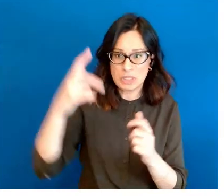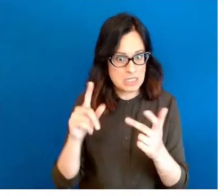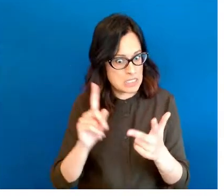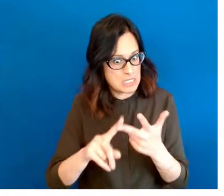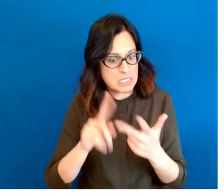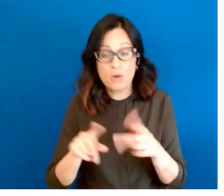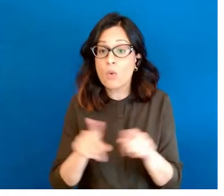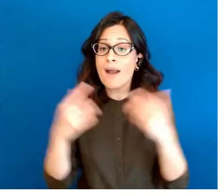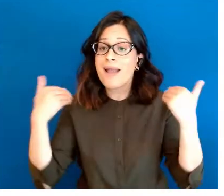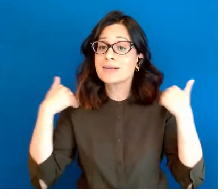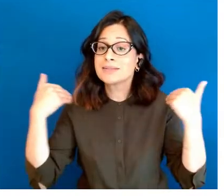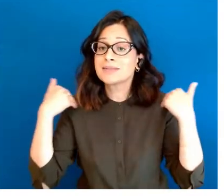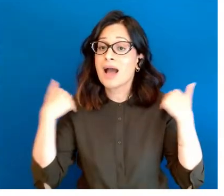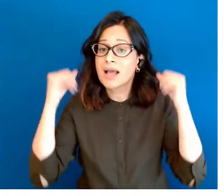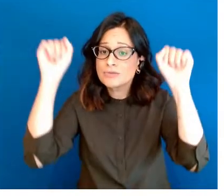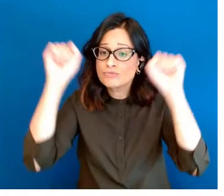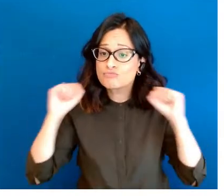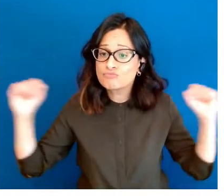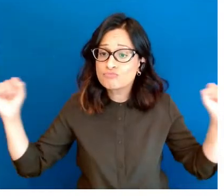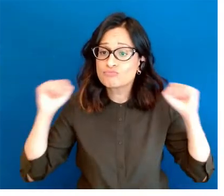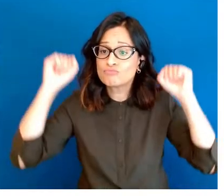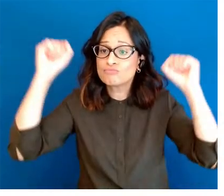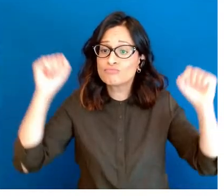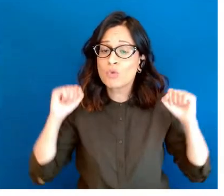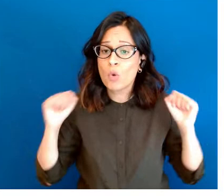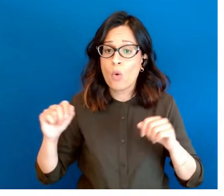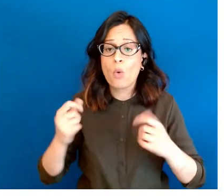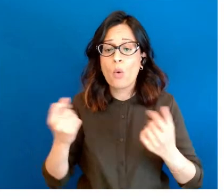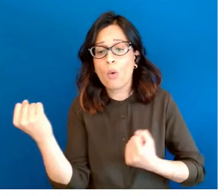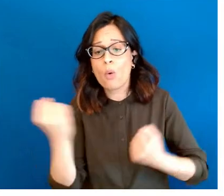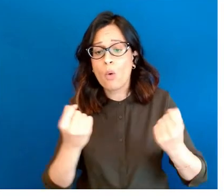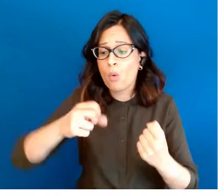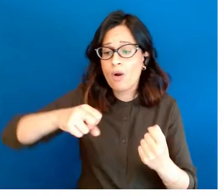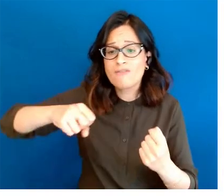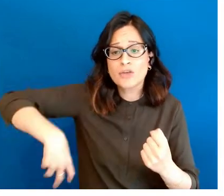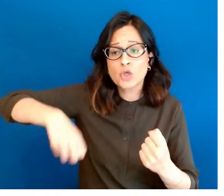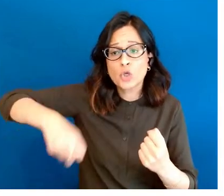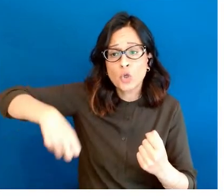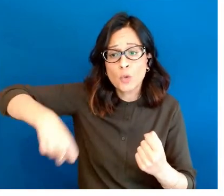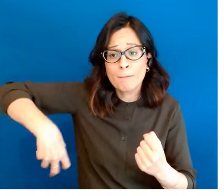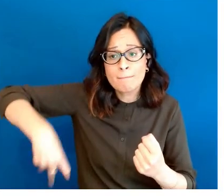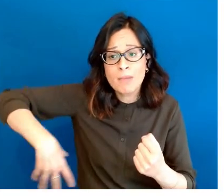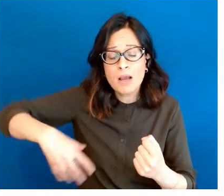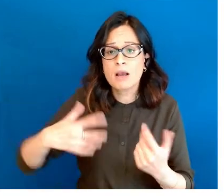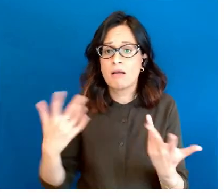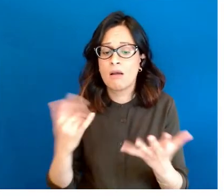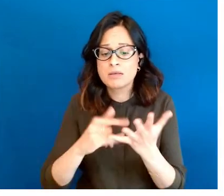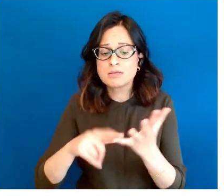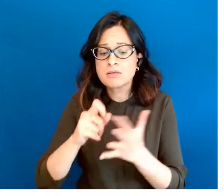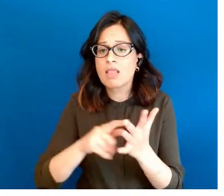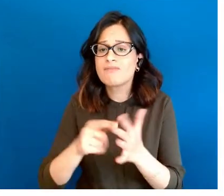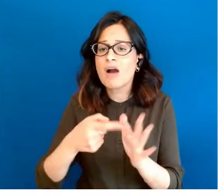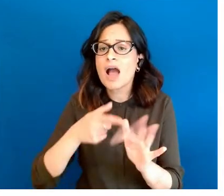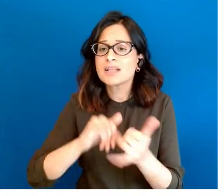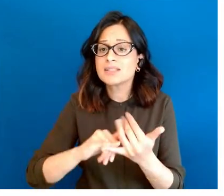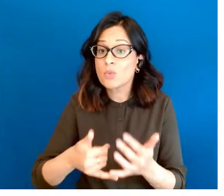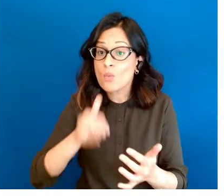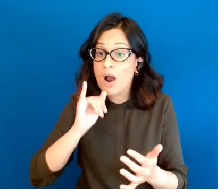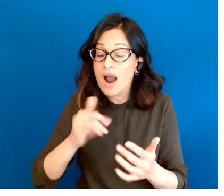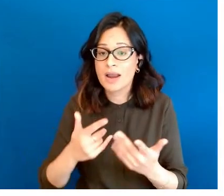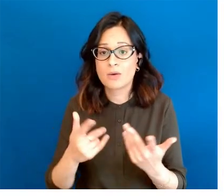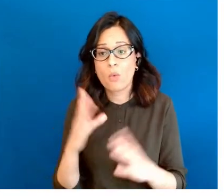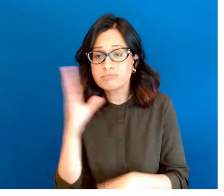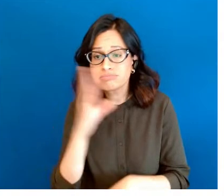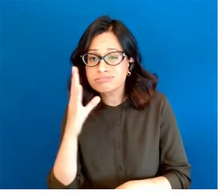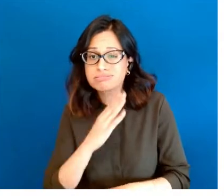exercise. Volatile fumes, sulfites in wine and dried fruits may also be a problem, and spicy foods due to the